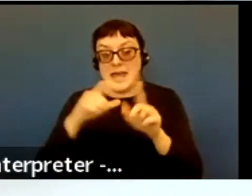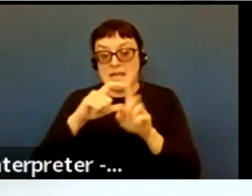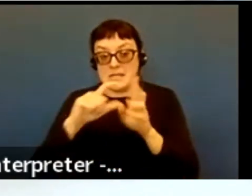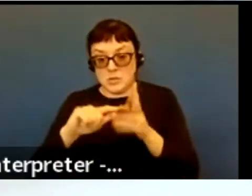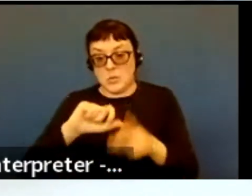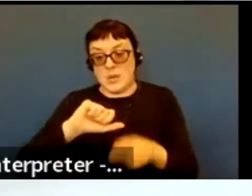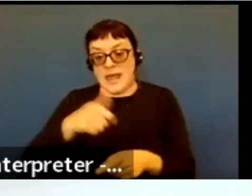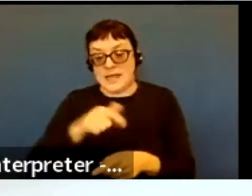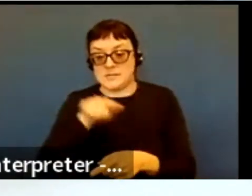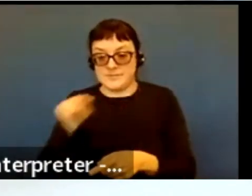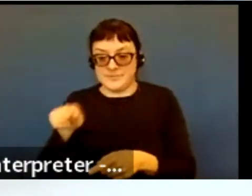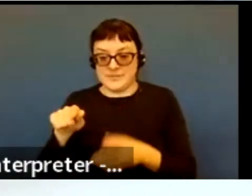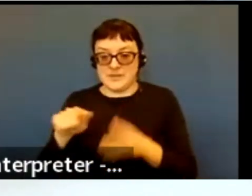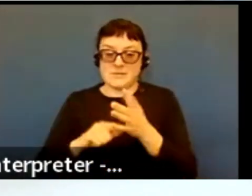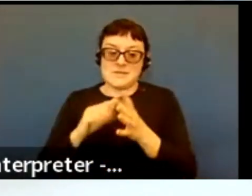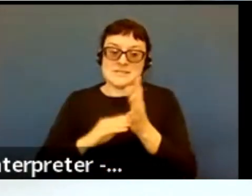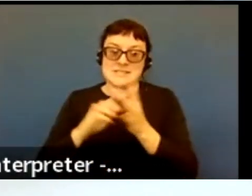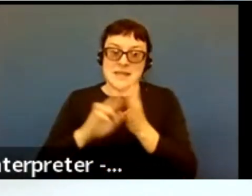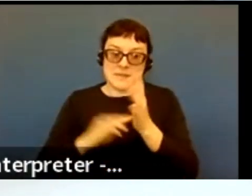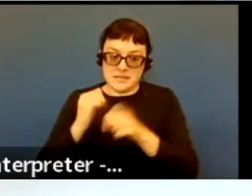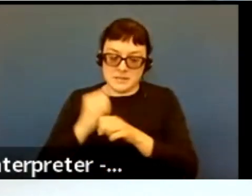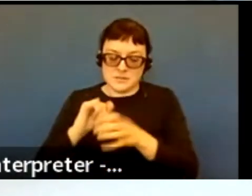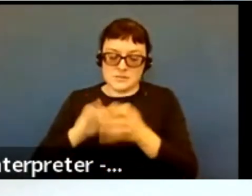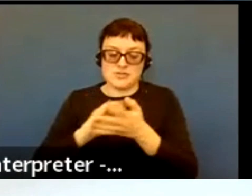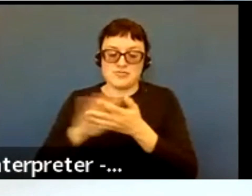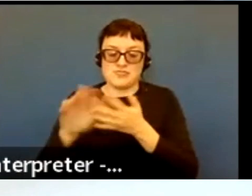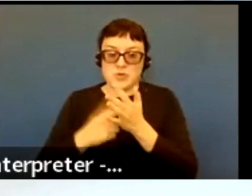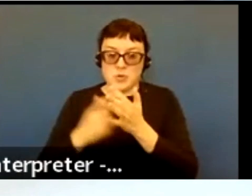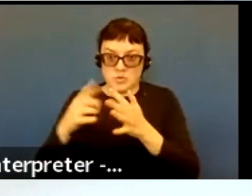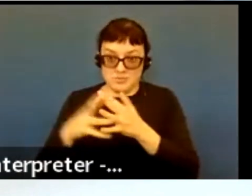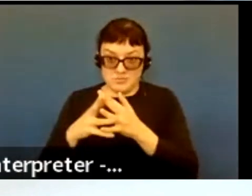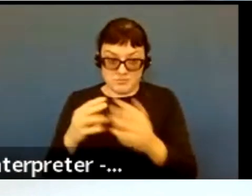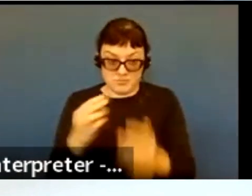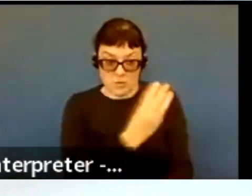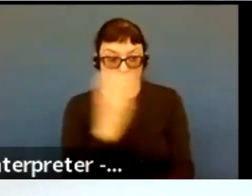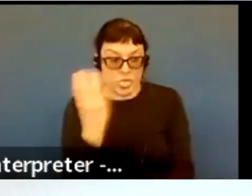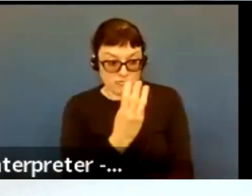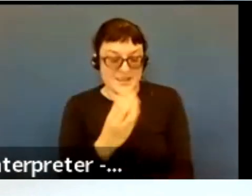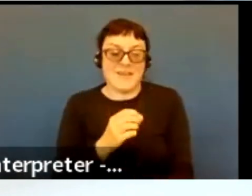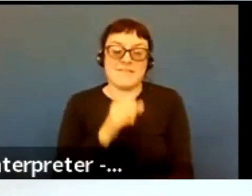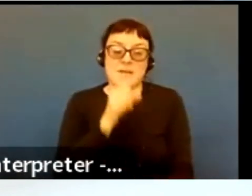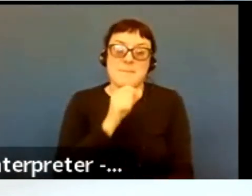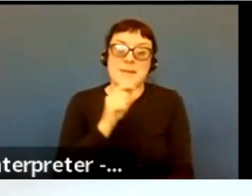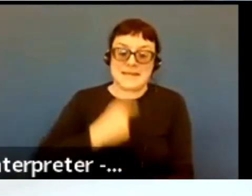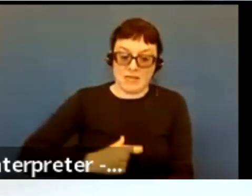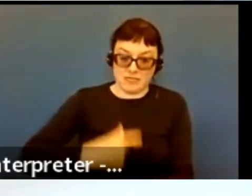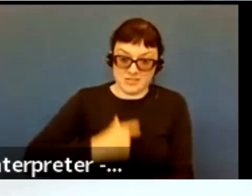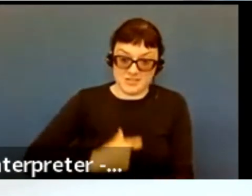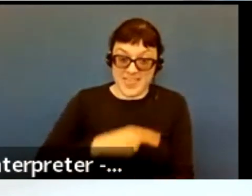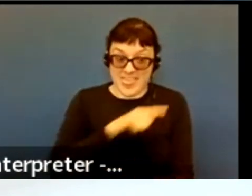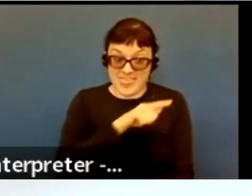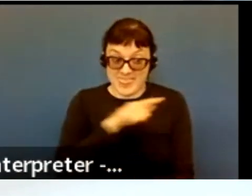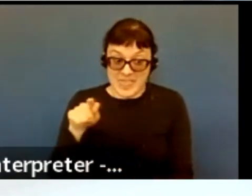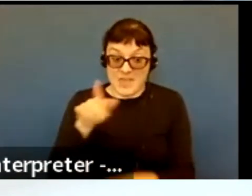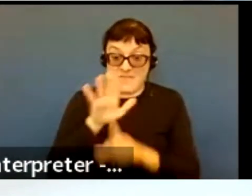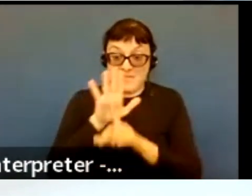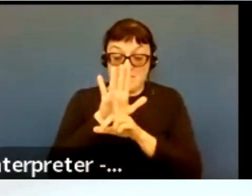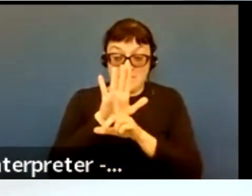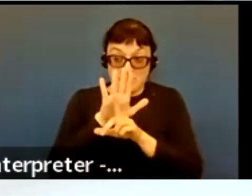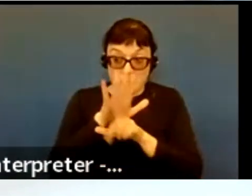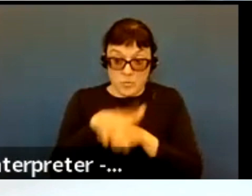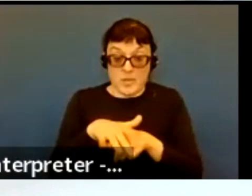and Taming the Shrew, all of those ostensibly male characters are being